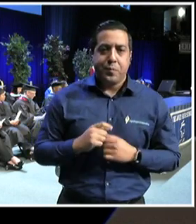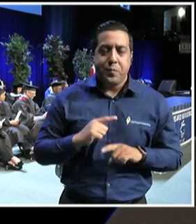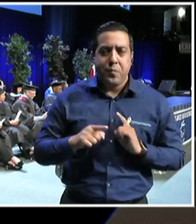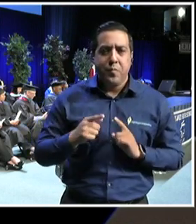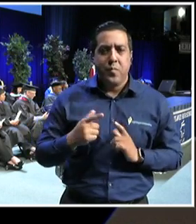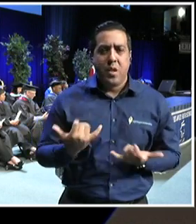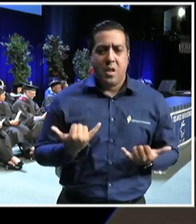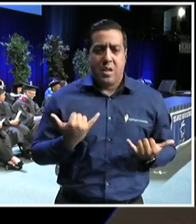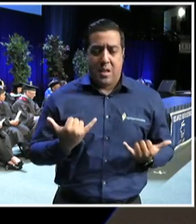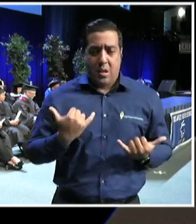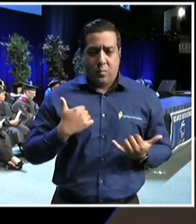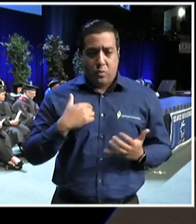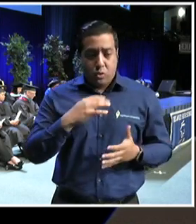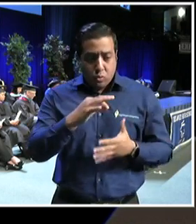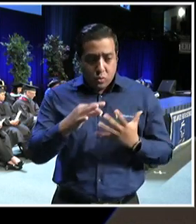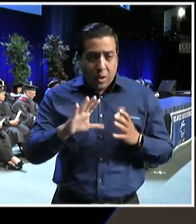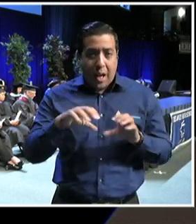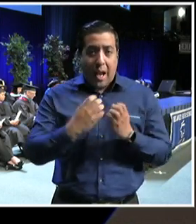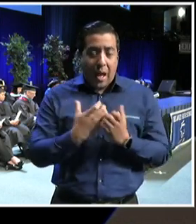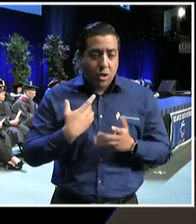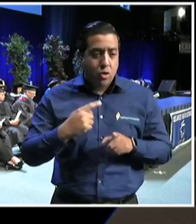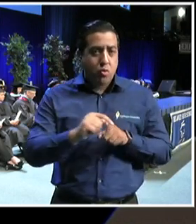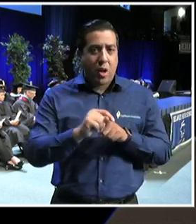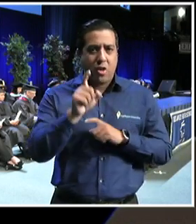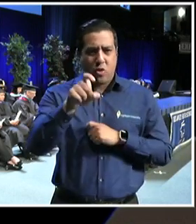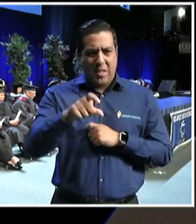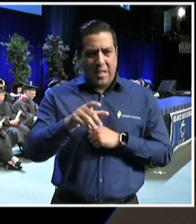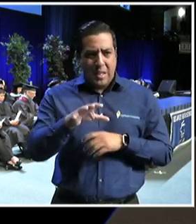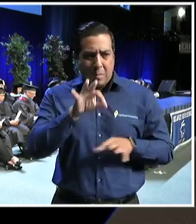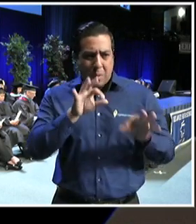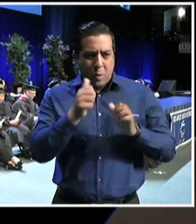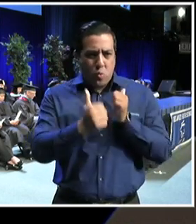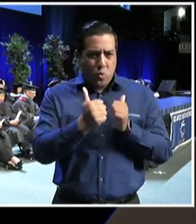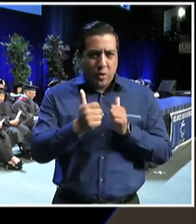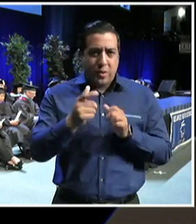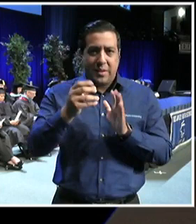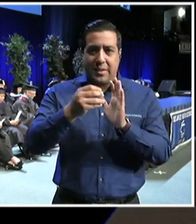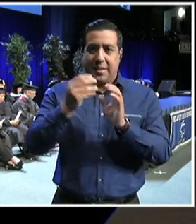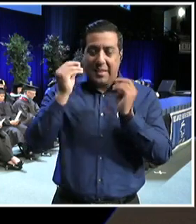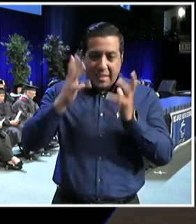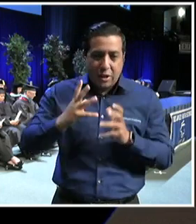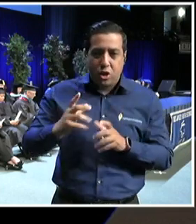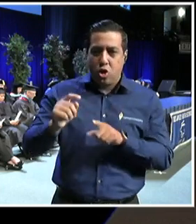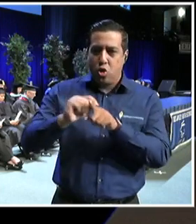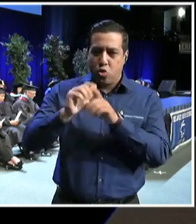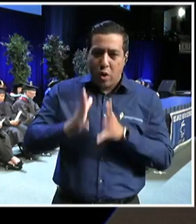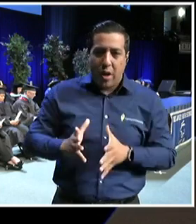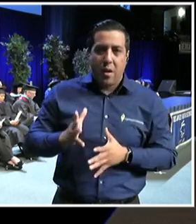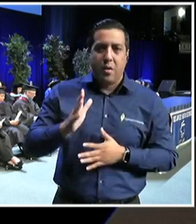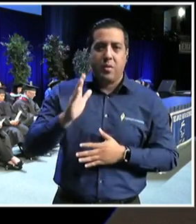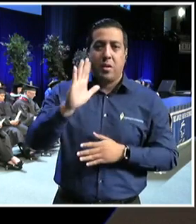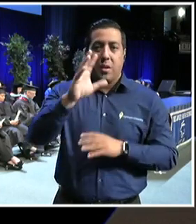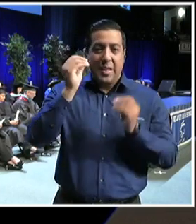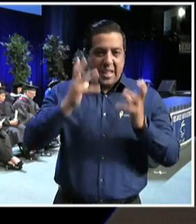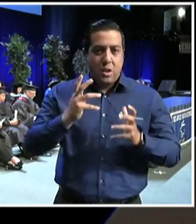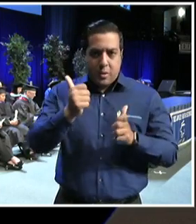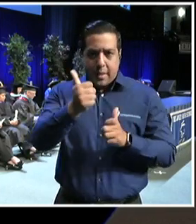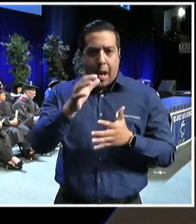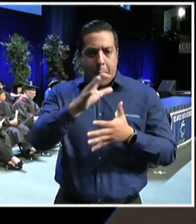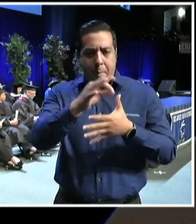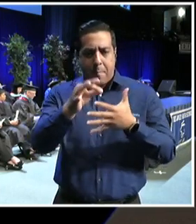are choosing classes and trainings, try and pick the courses, teachers, trainers, professors. And you can pick